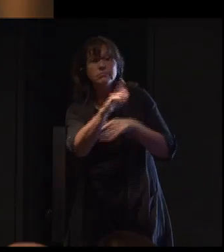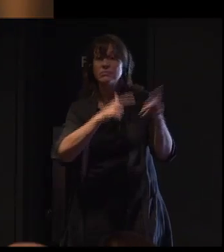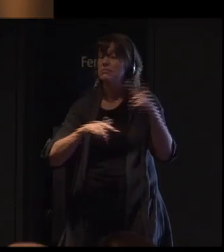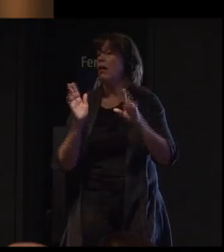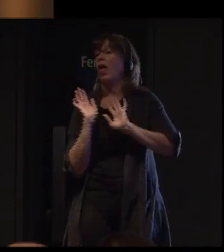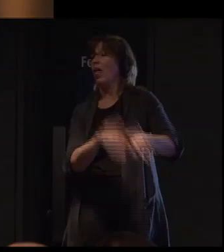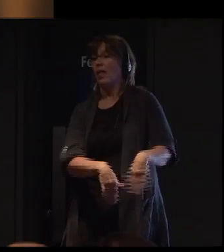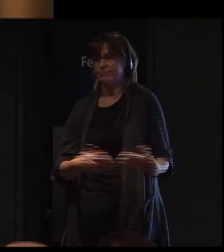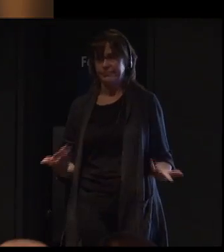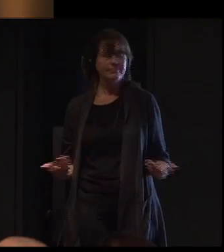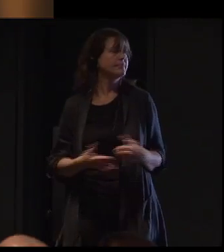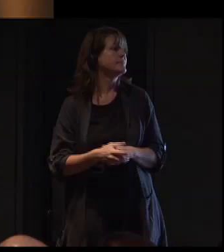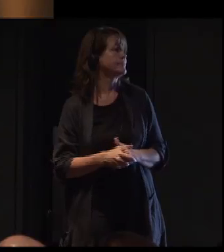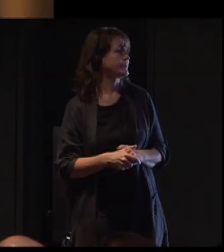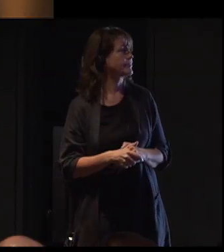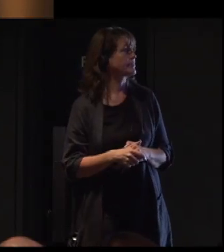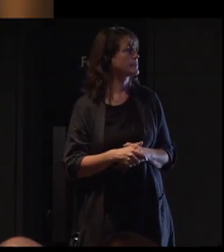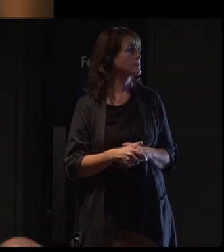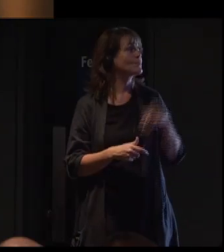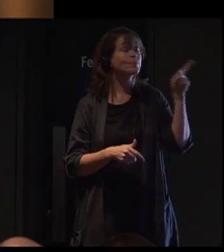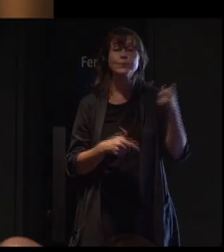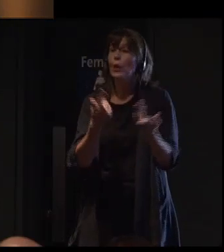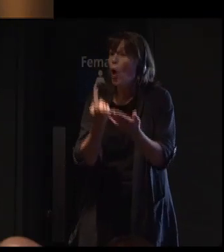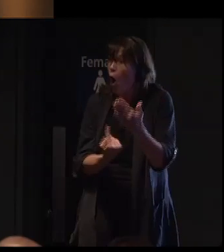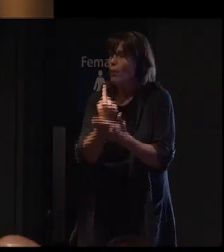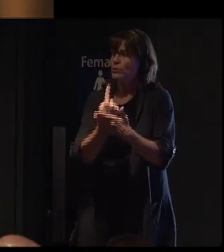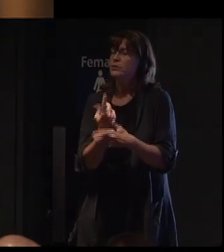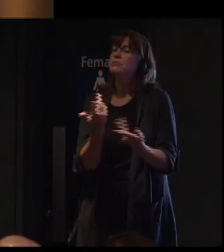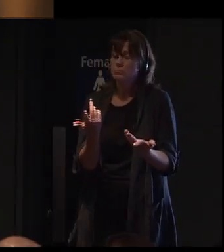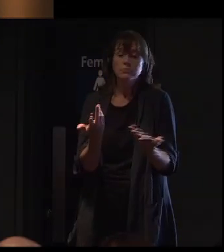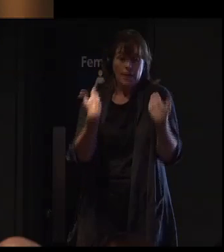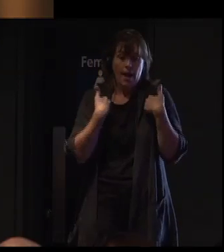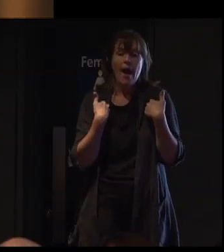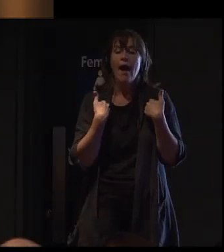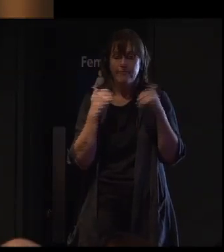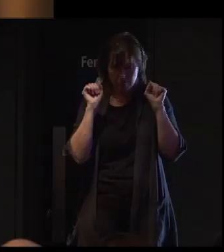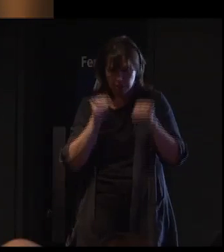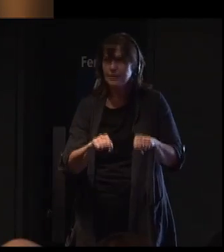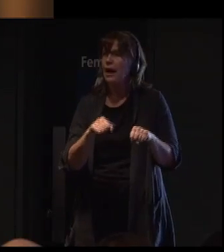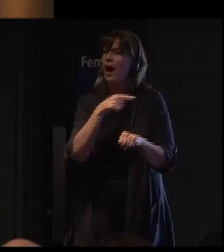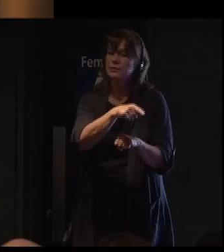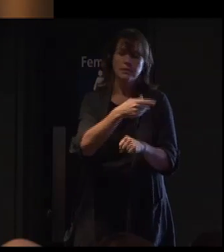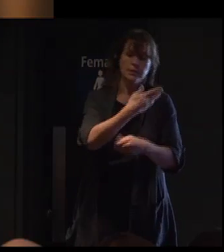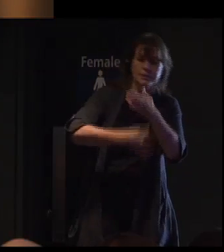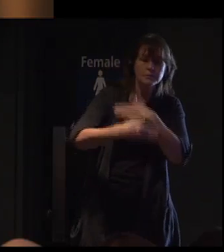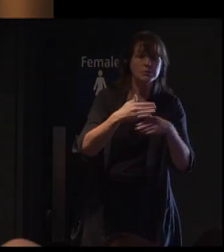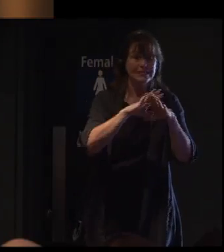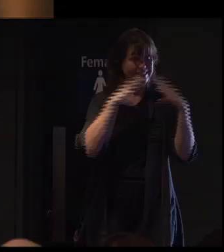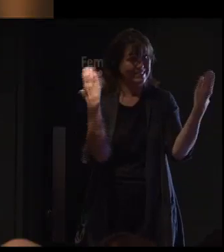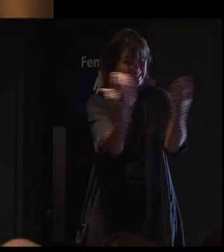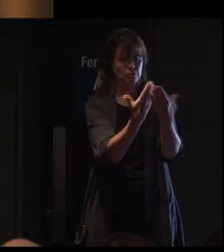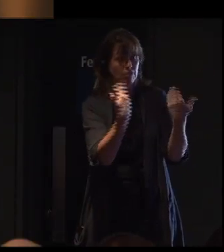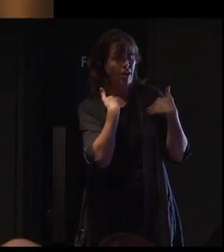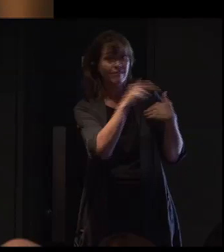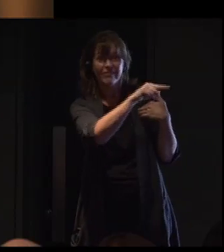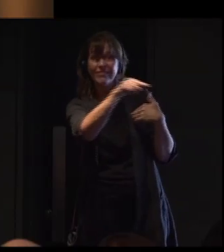Luckily enough, there's also a lot of opportunities. There are ready-made solutions available to create welfare and disabled facilities in all stadia, as you will